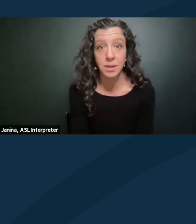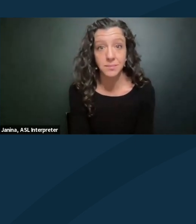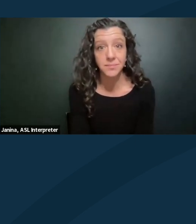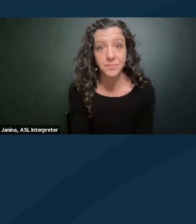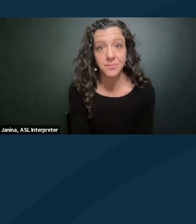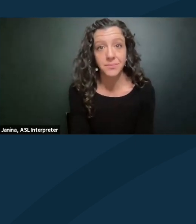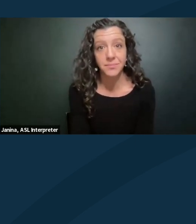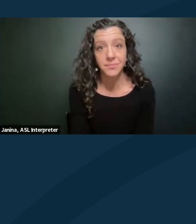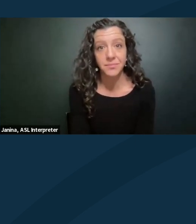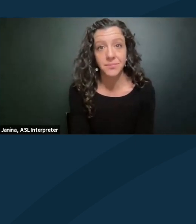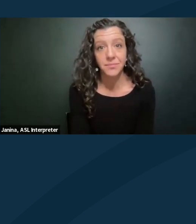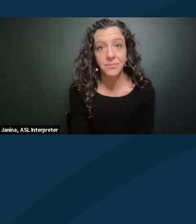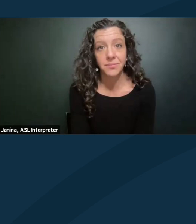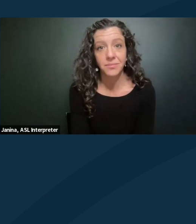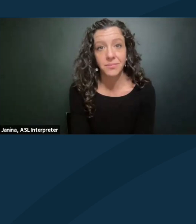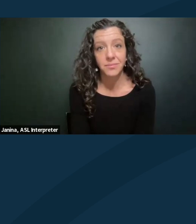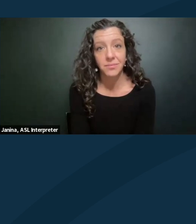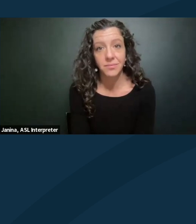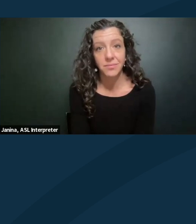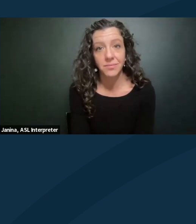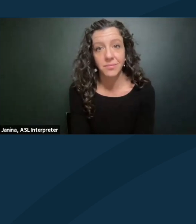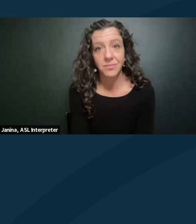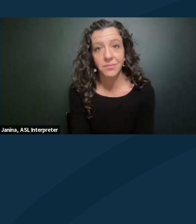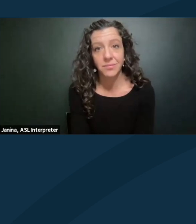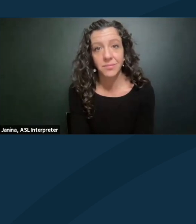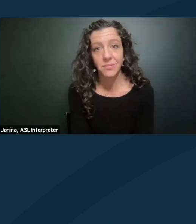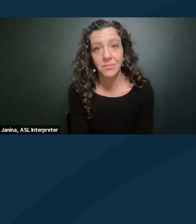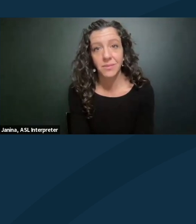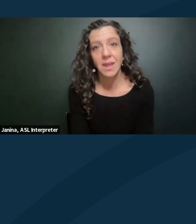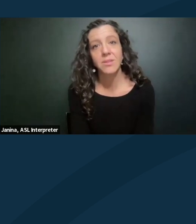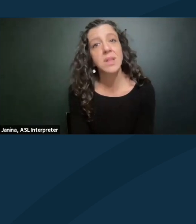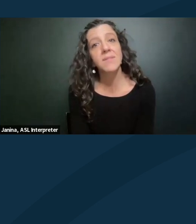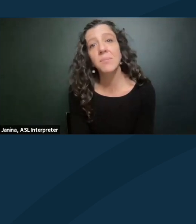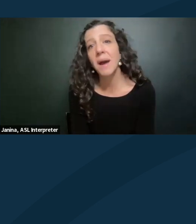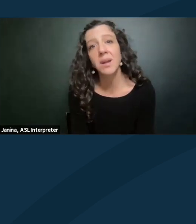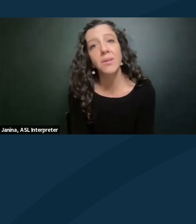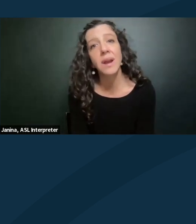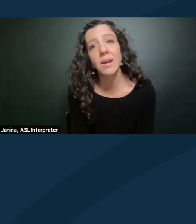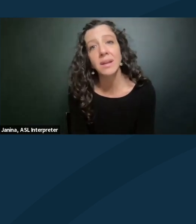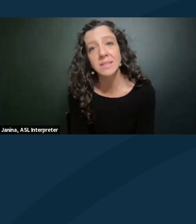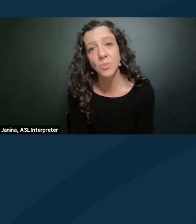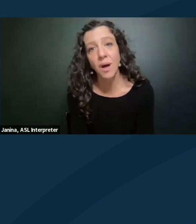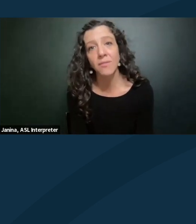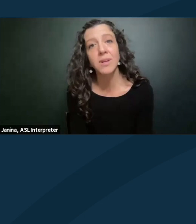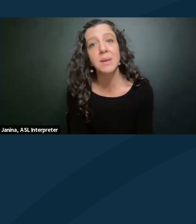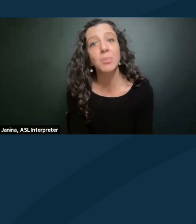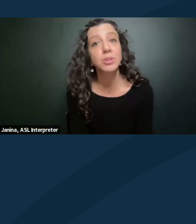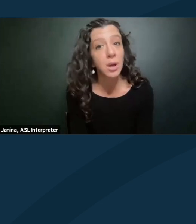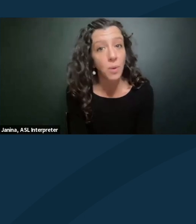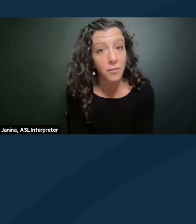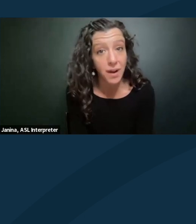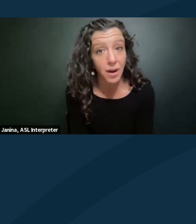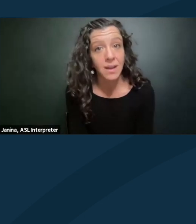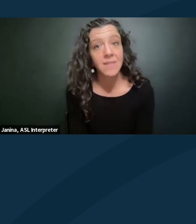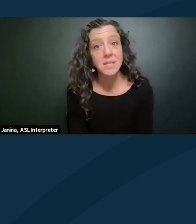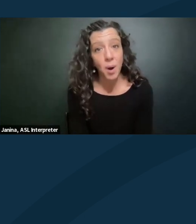included. There's a lot of impact on other areas as well. For example,